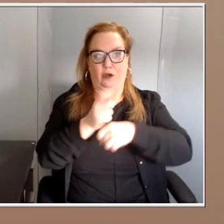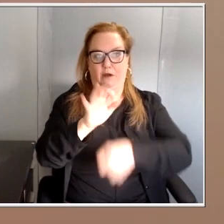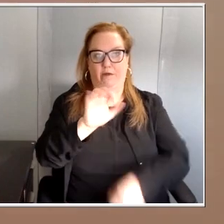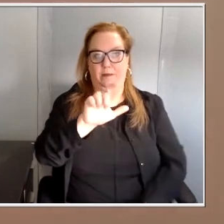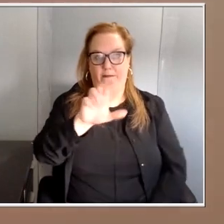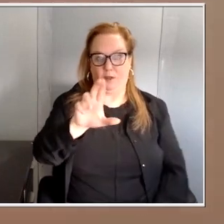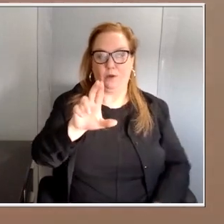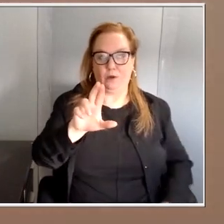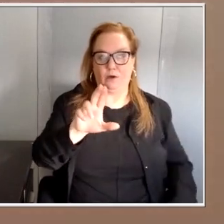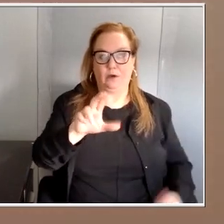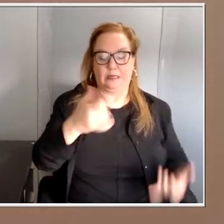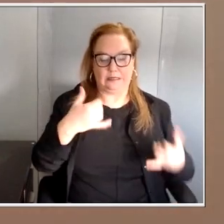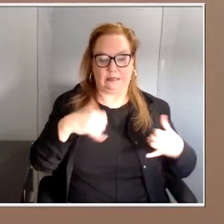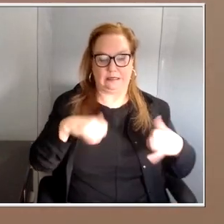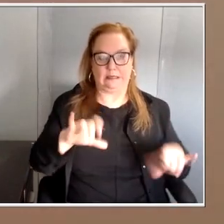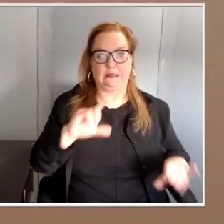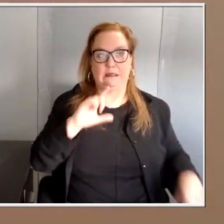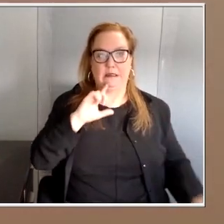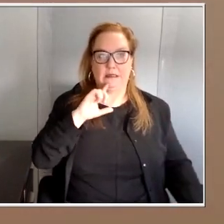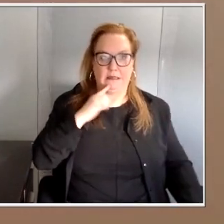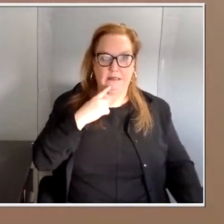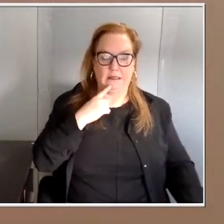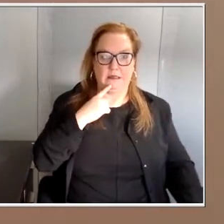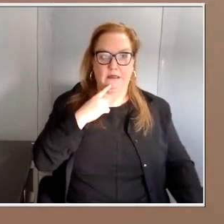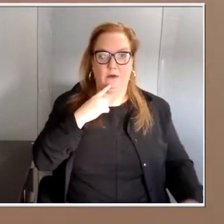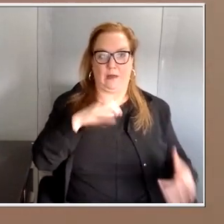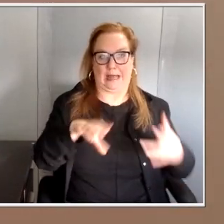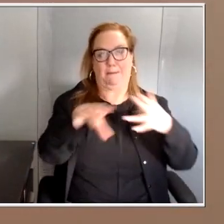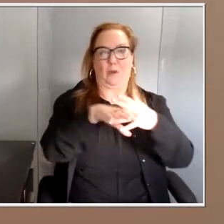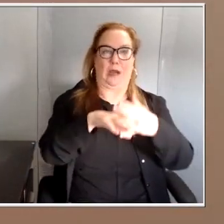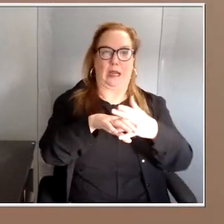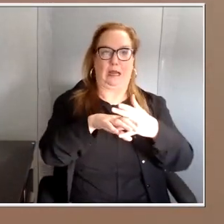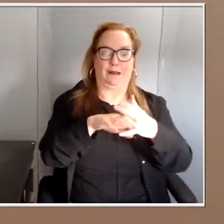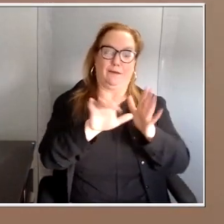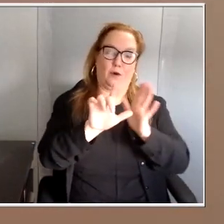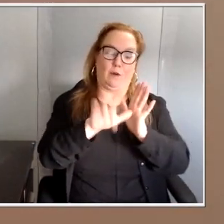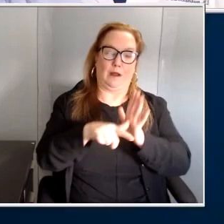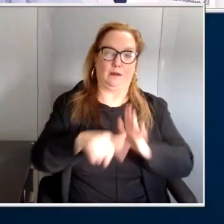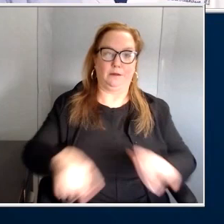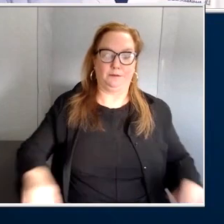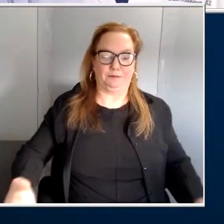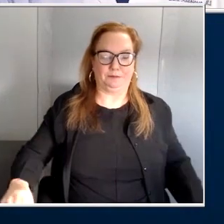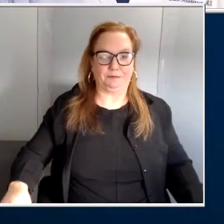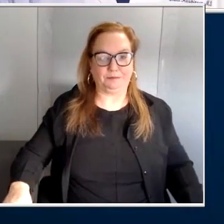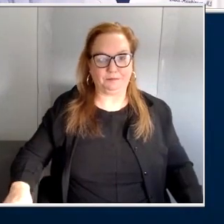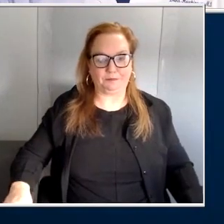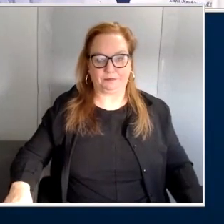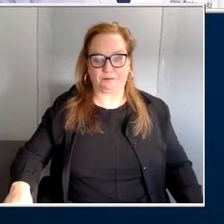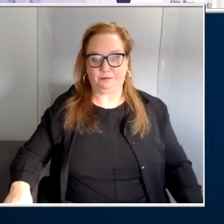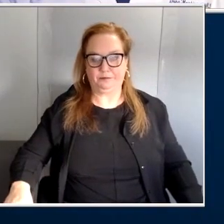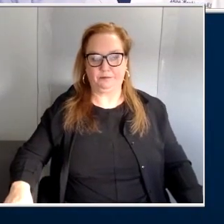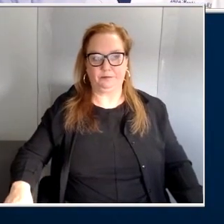it's still serious. We just had a break from it for a while. Dr. Dishman,